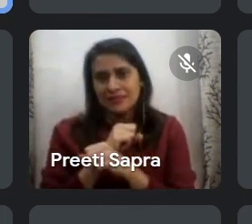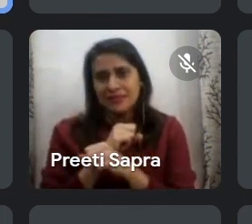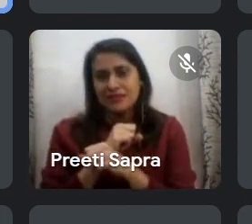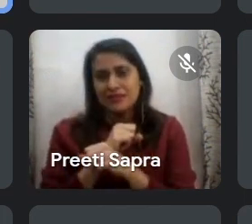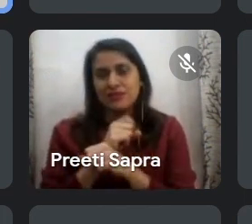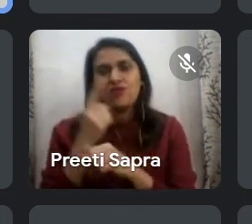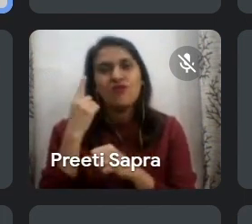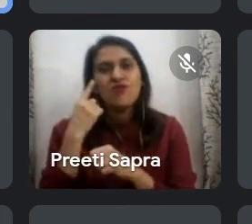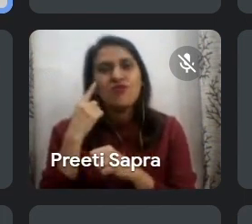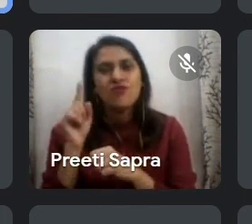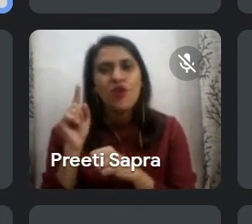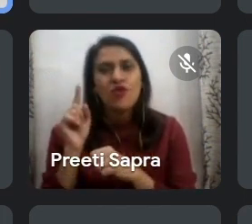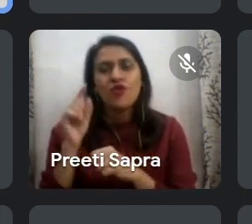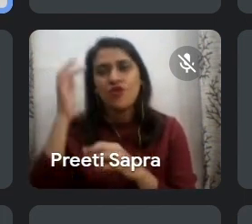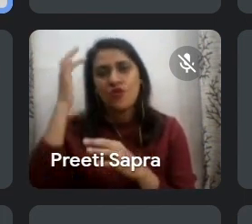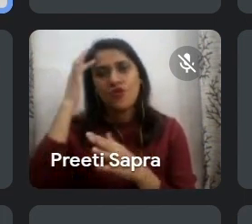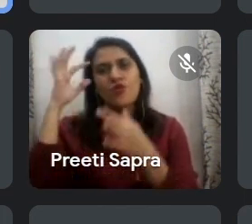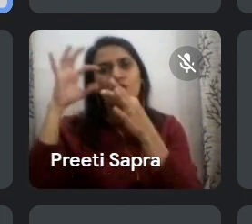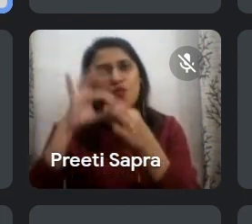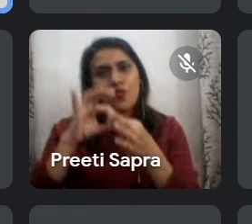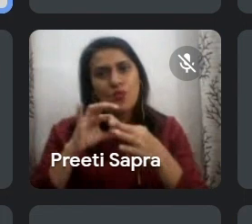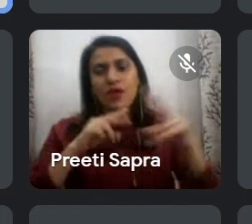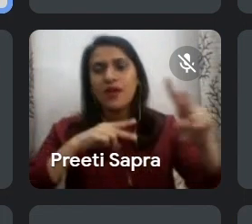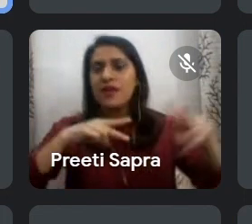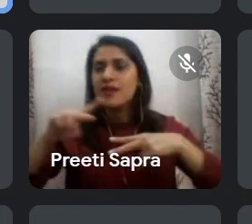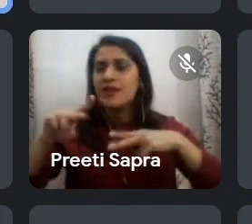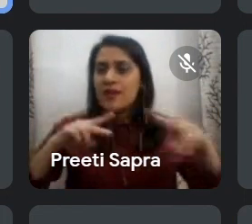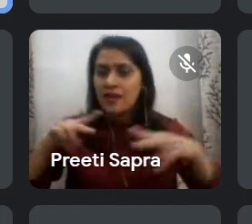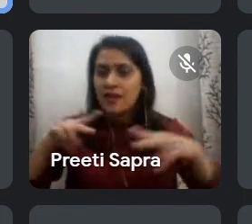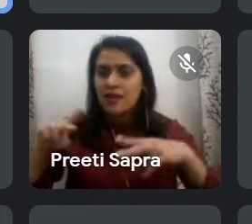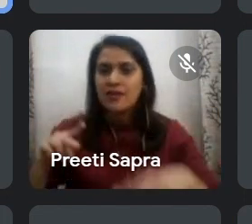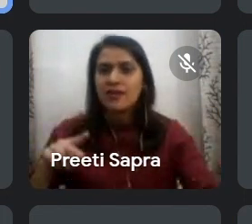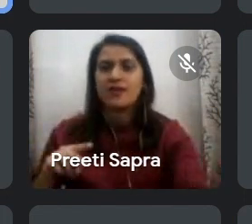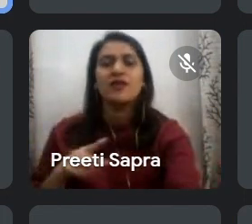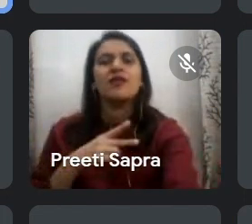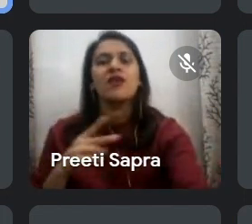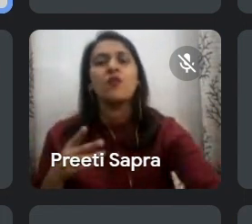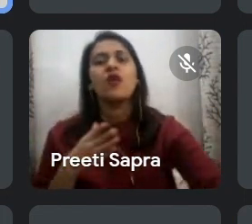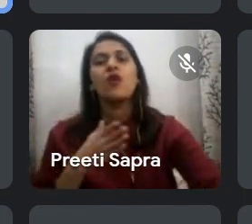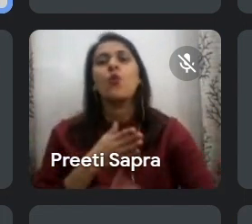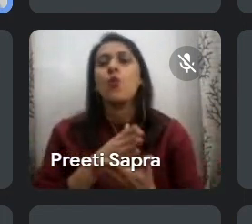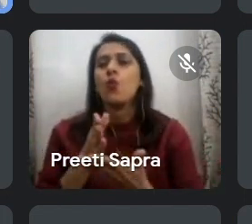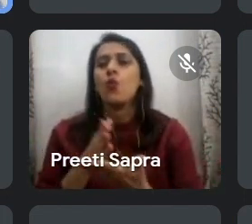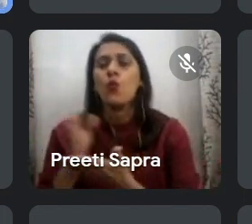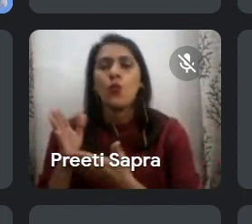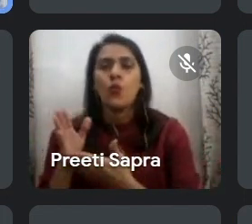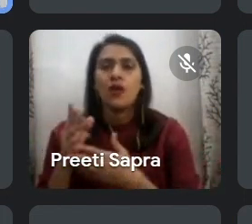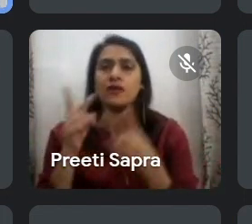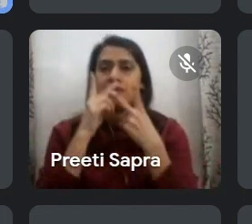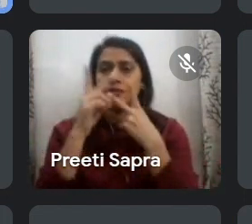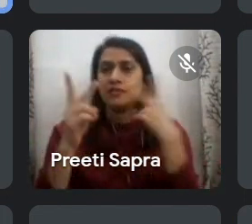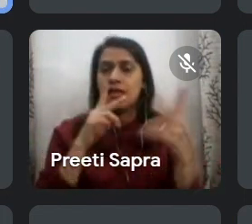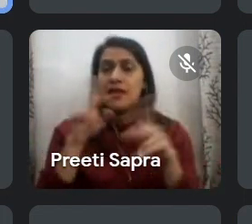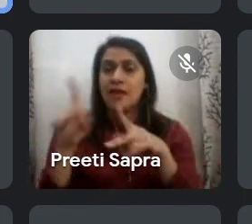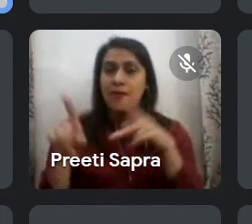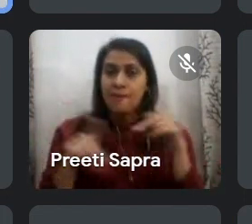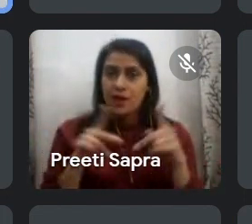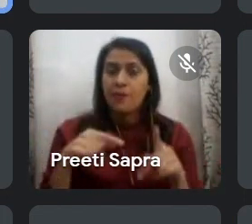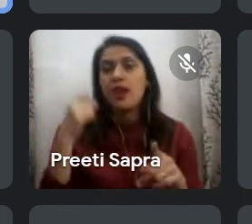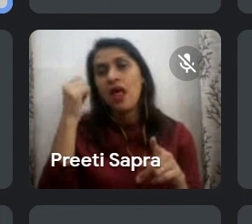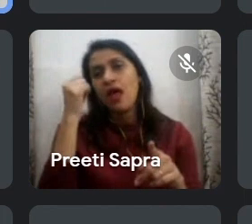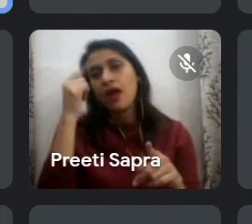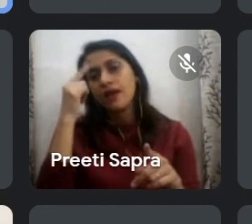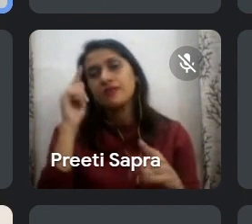competing with neurotypical standards, neurotypical ways of looking at the world, and neurotypical ways of understanding